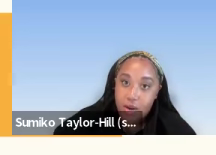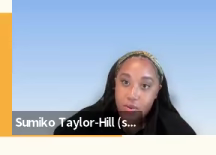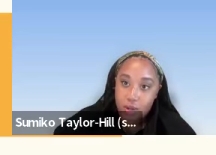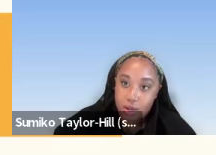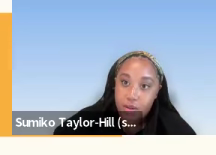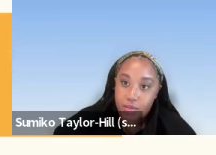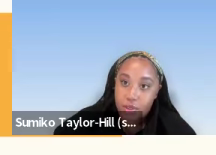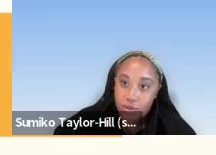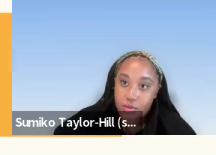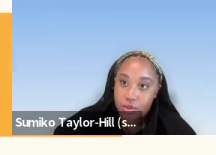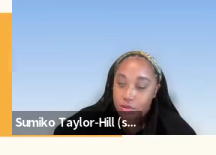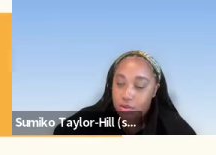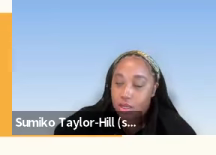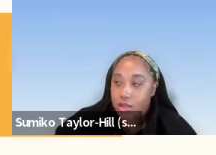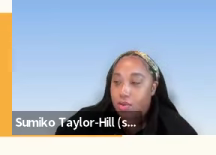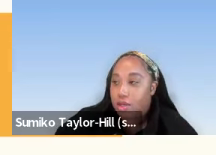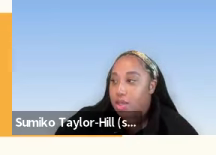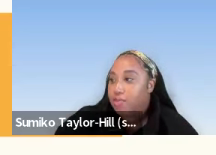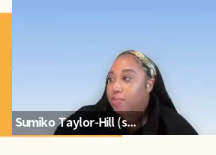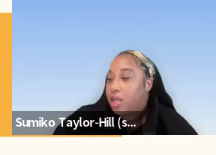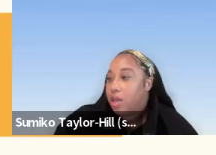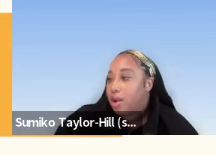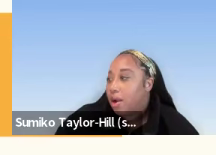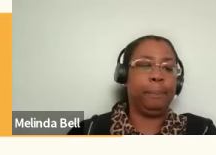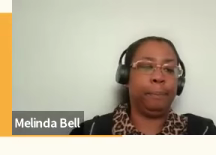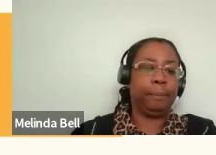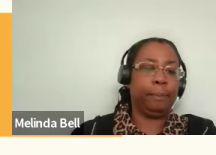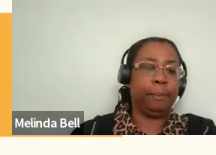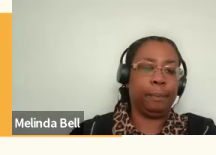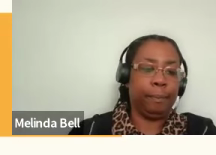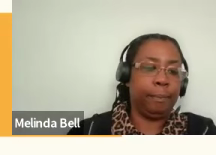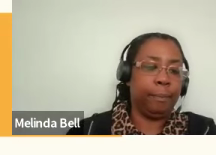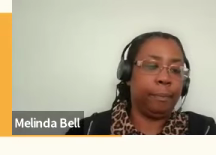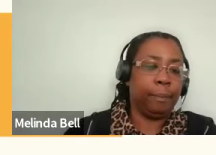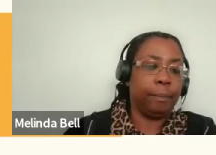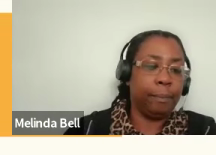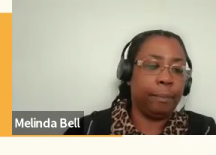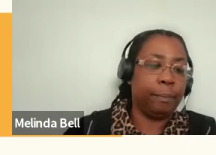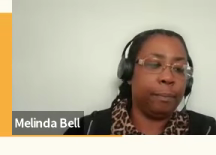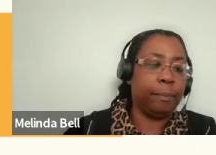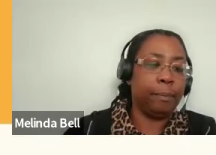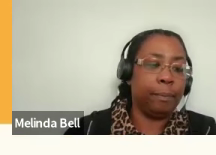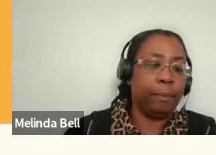often left out too. So thank you. All